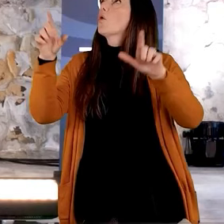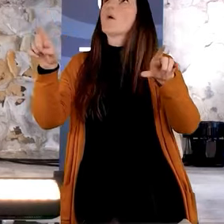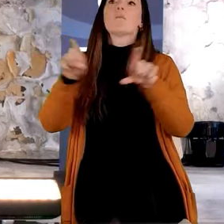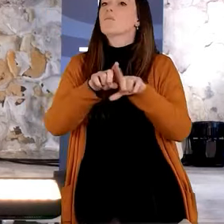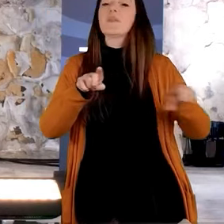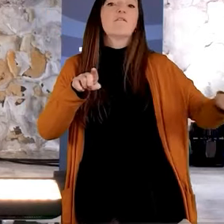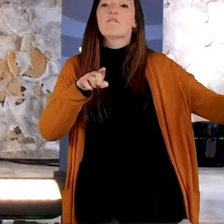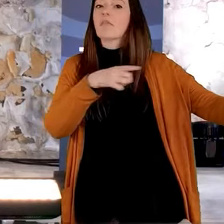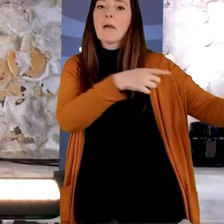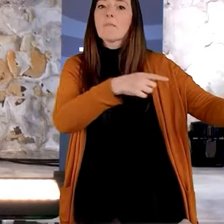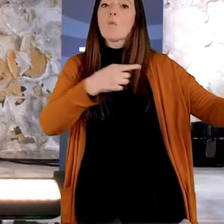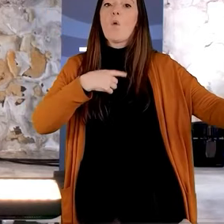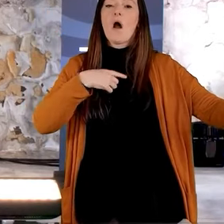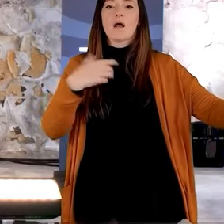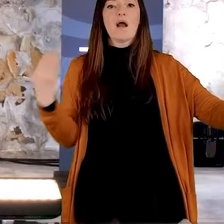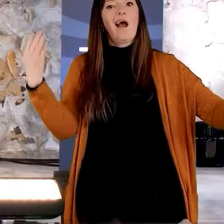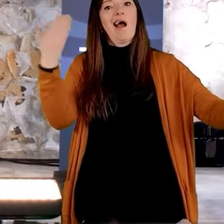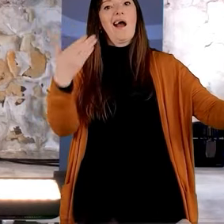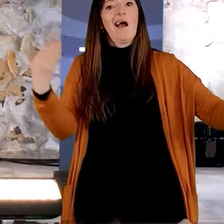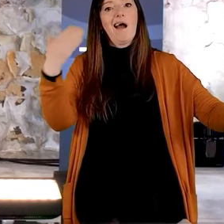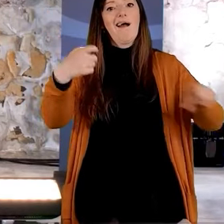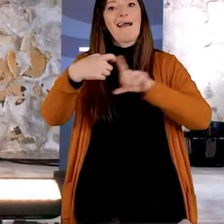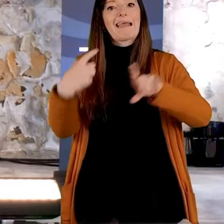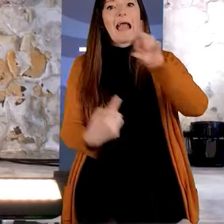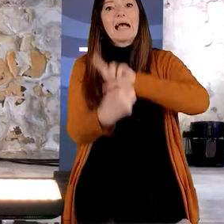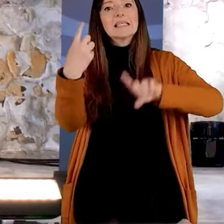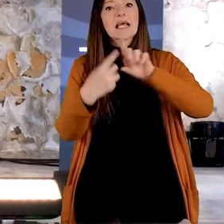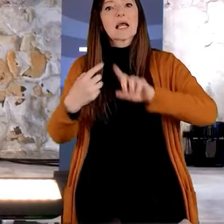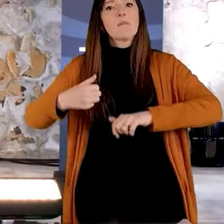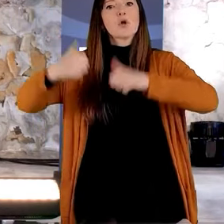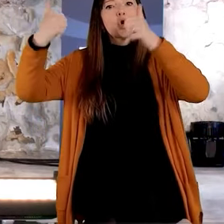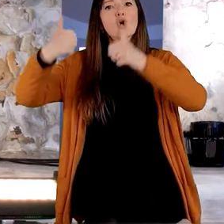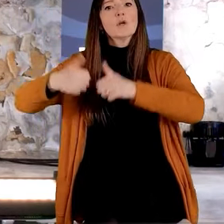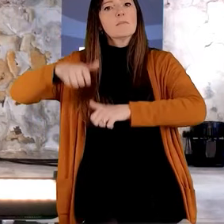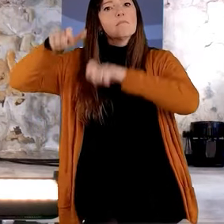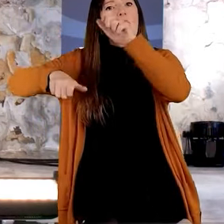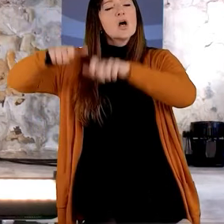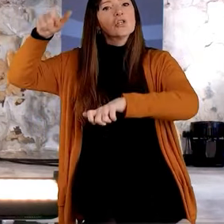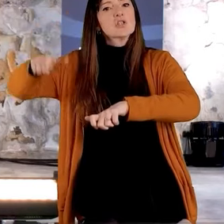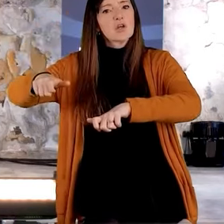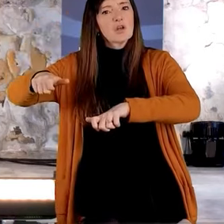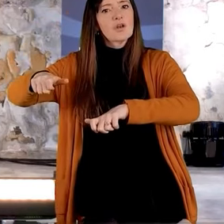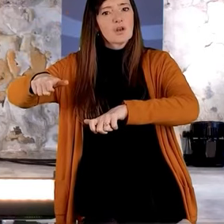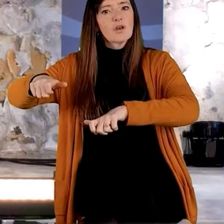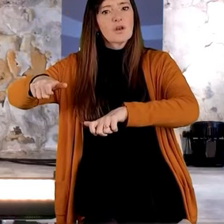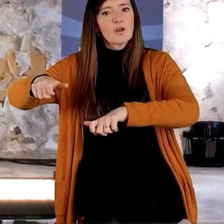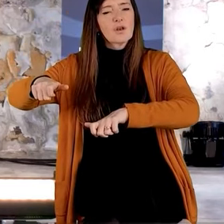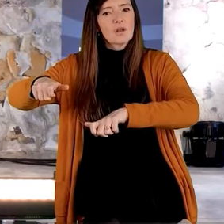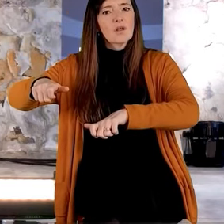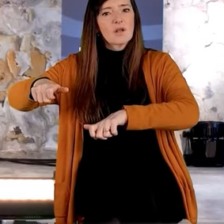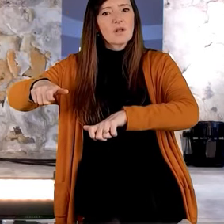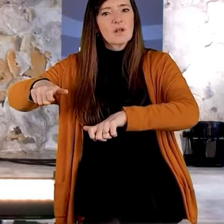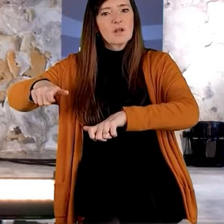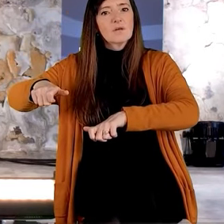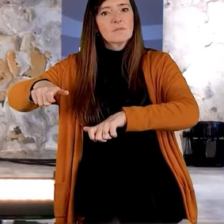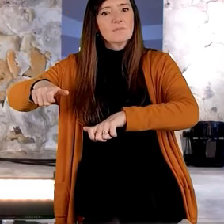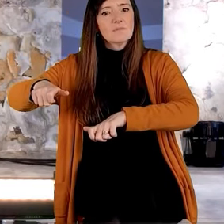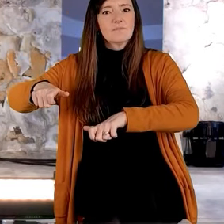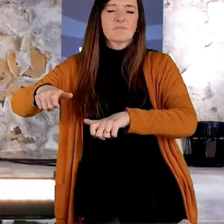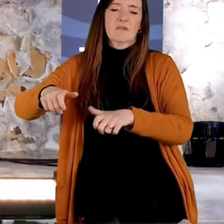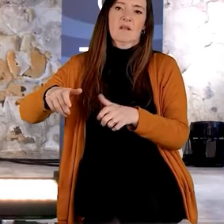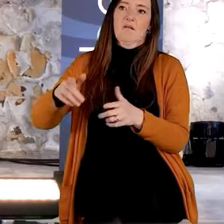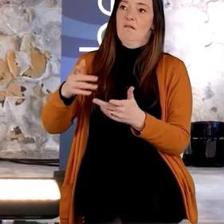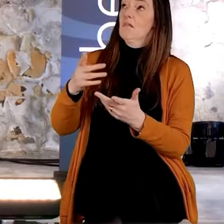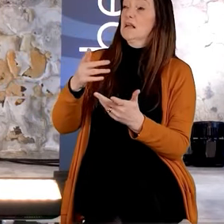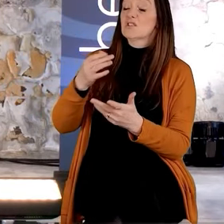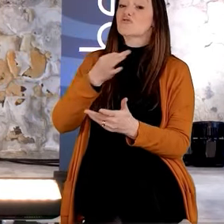Keswick Convention. I'm a good person. And of course, lots of people who wouldn't call themselves Christians think that that's what Christians